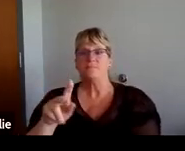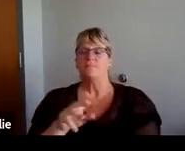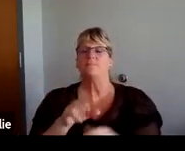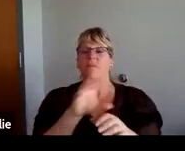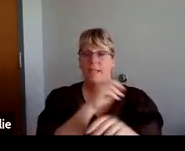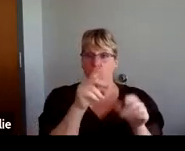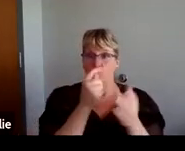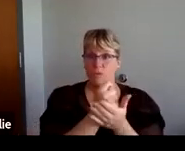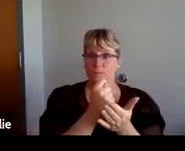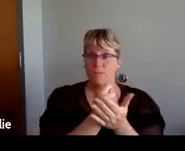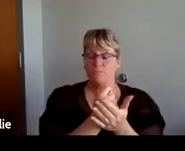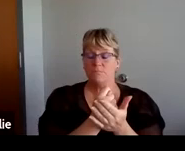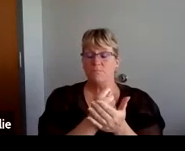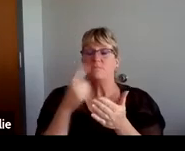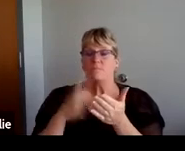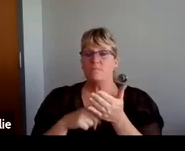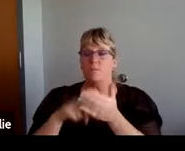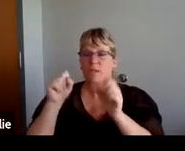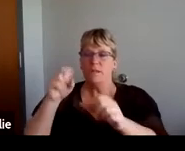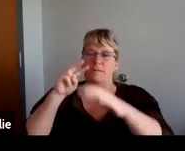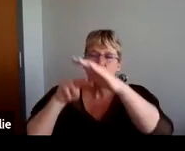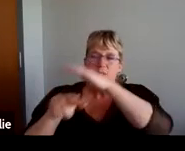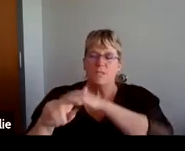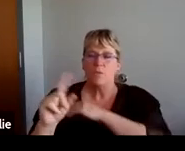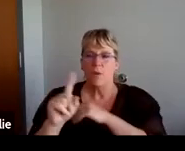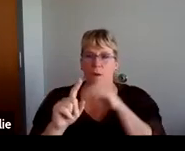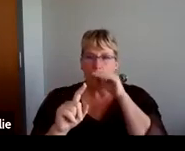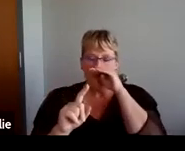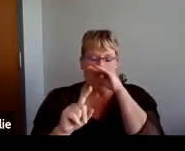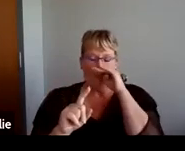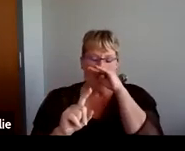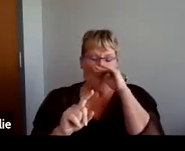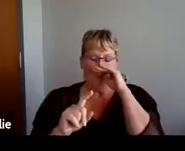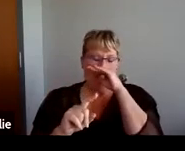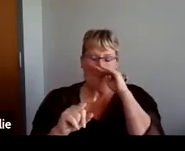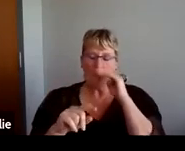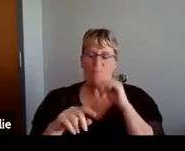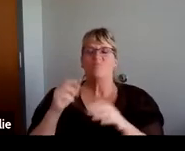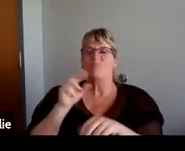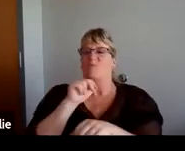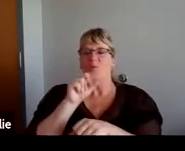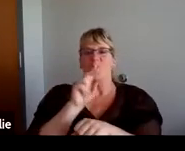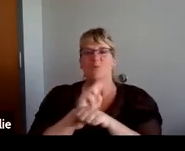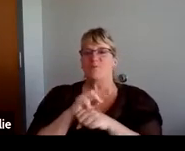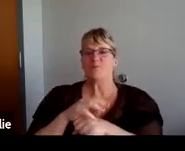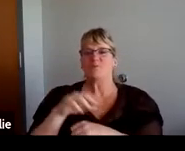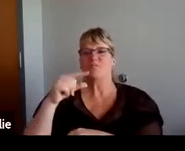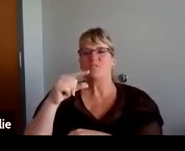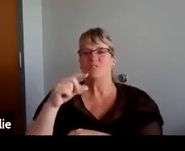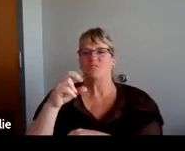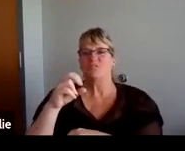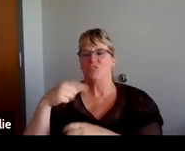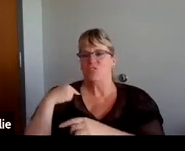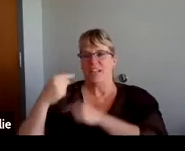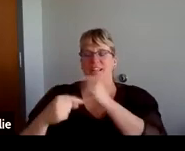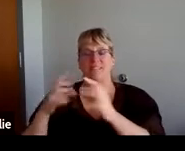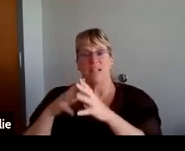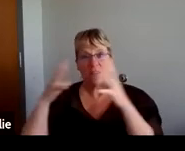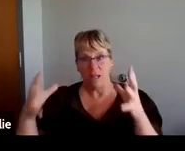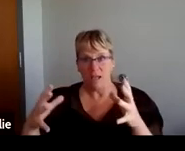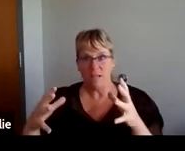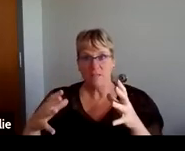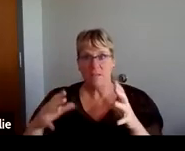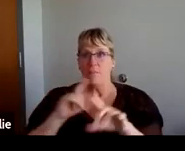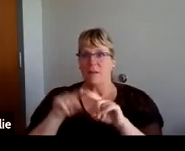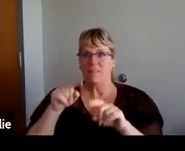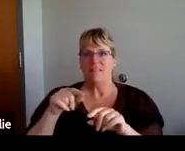treatments. So we don't use genetics a whole lot in our society yet, but they've been around. As you can see, these